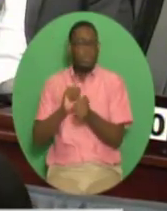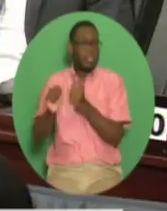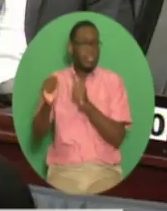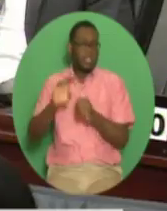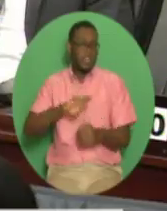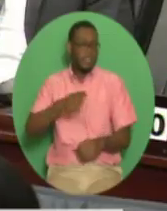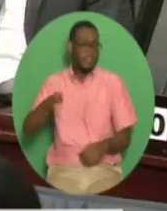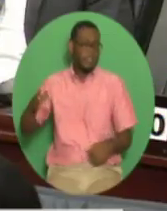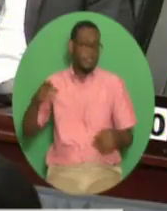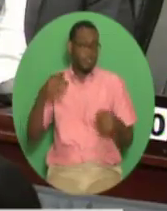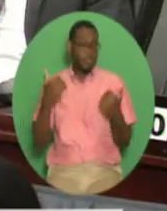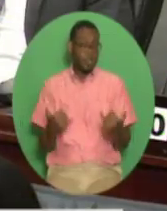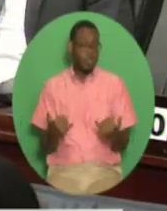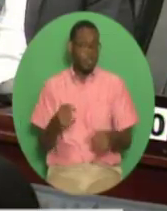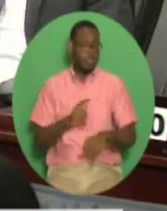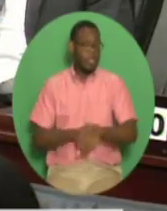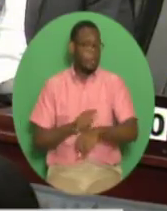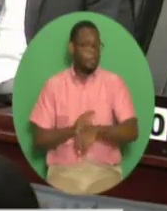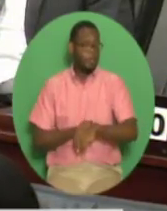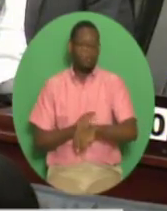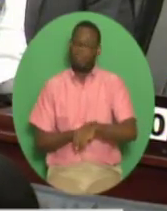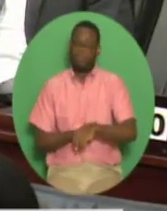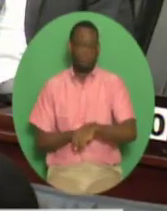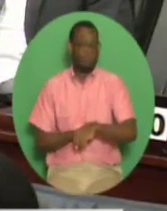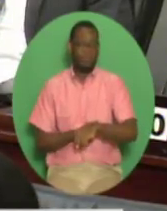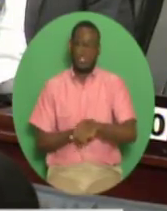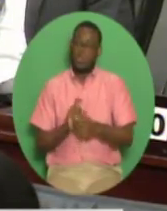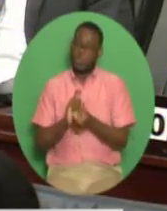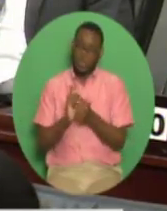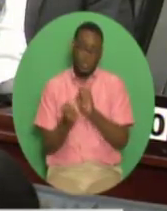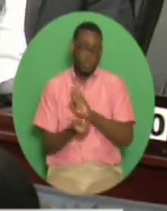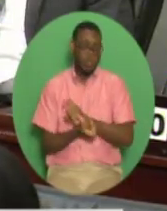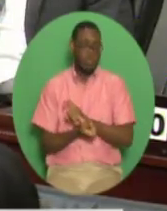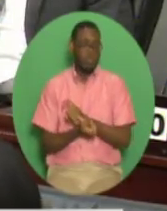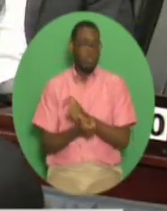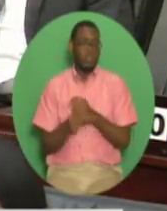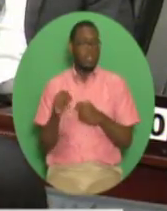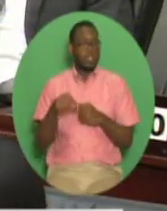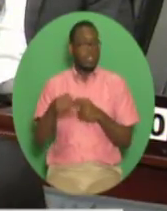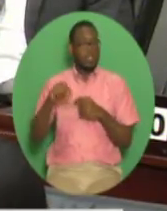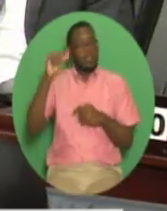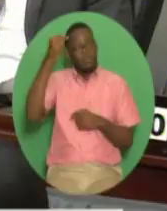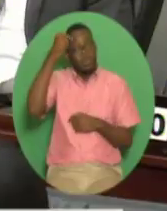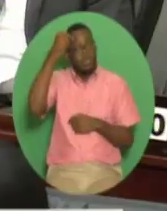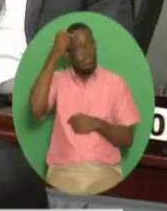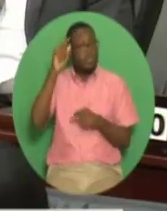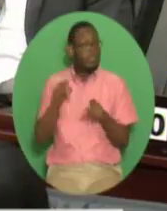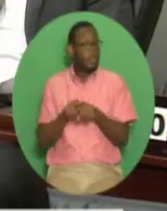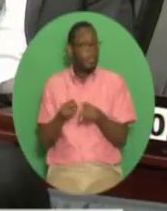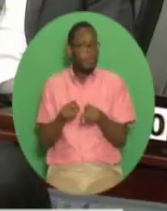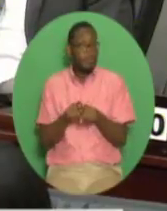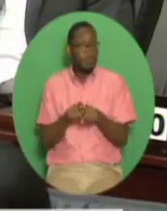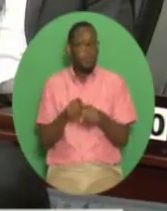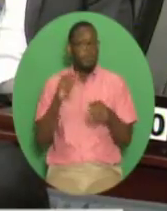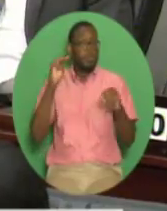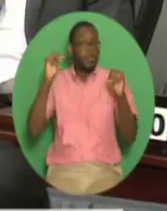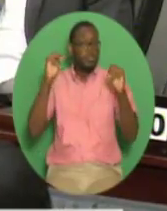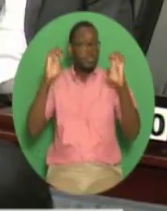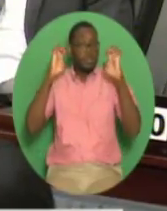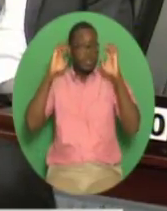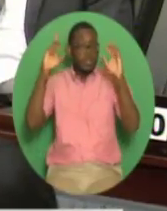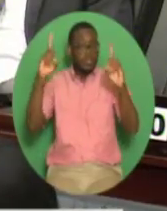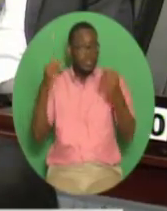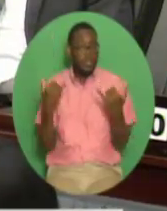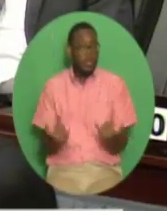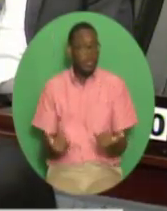time has passed. This government and this Ministry of Education have been putting things